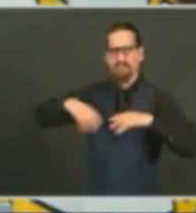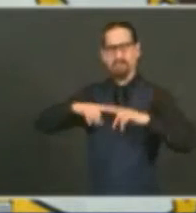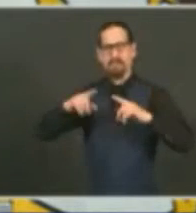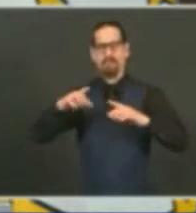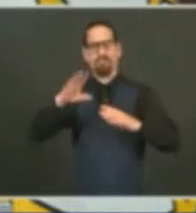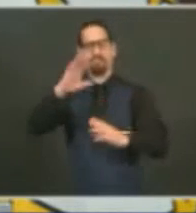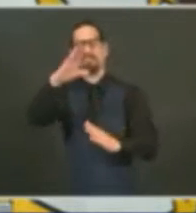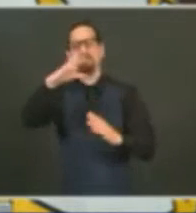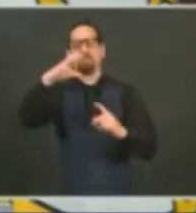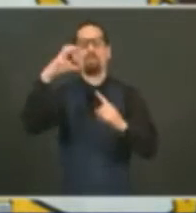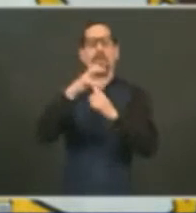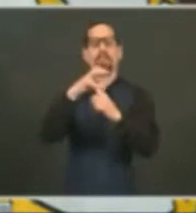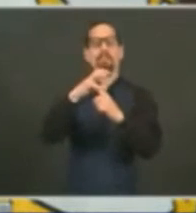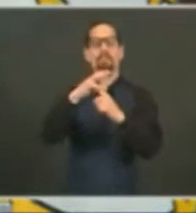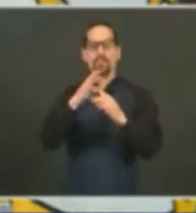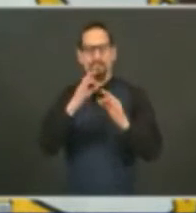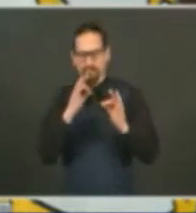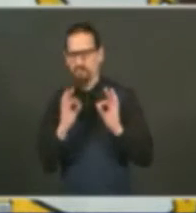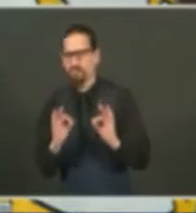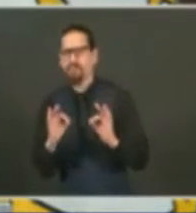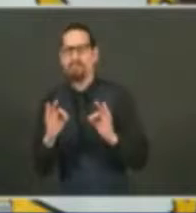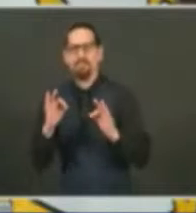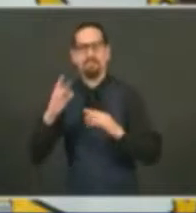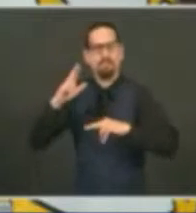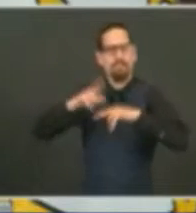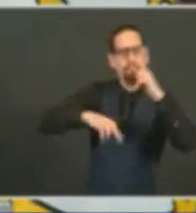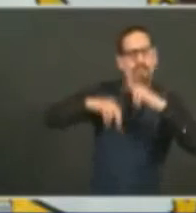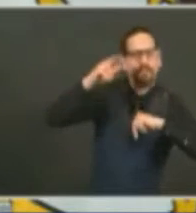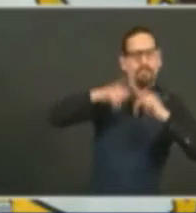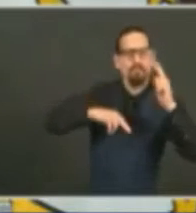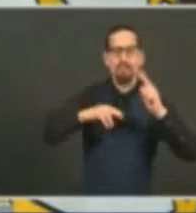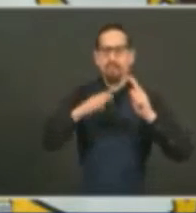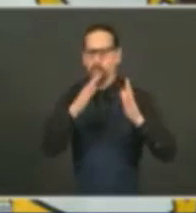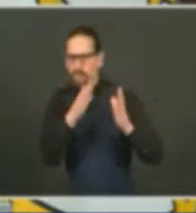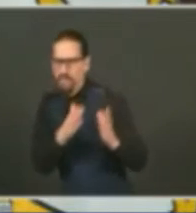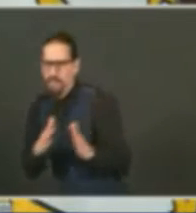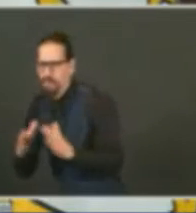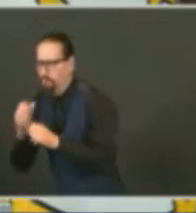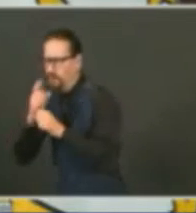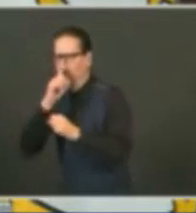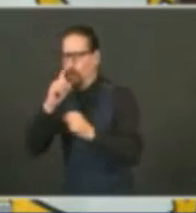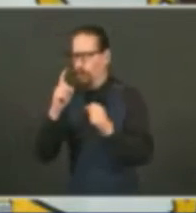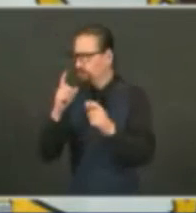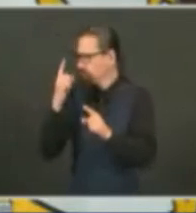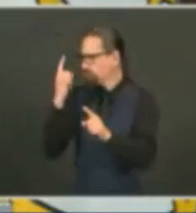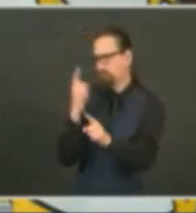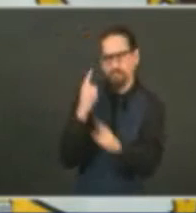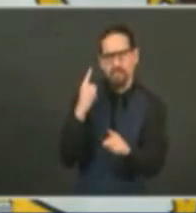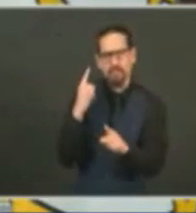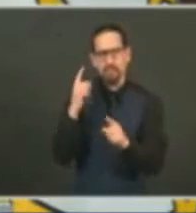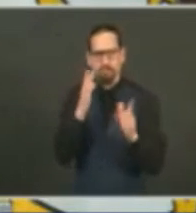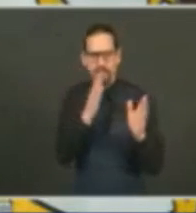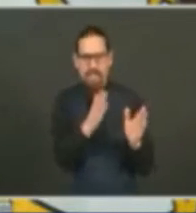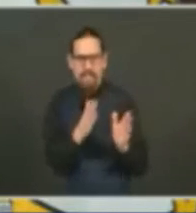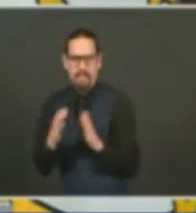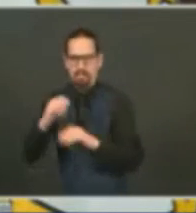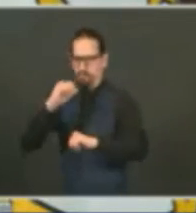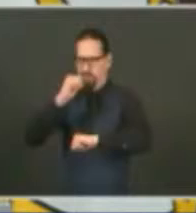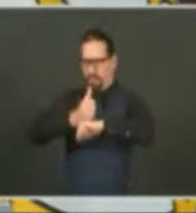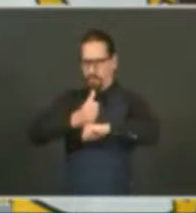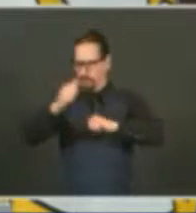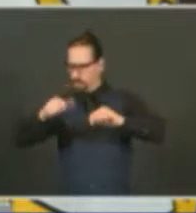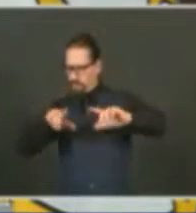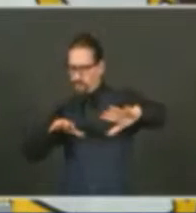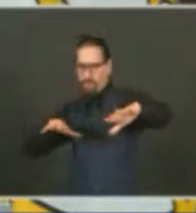to establish them in that way, and I do want to give you some assurance in case you or your loved one winds up in a